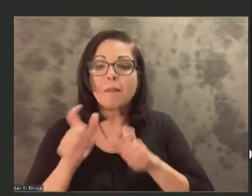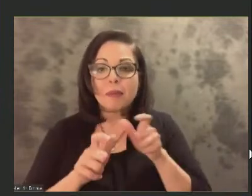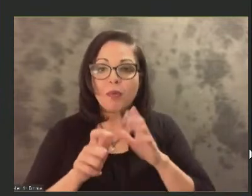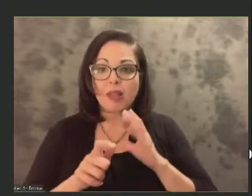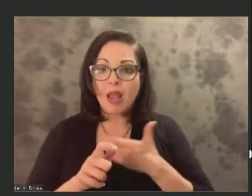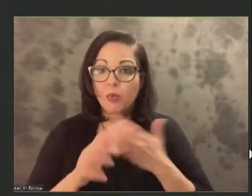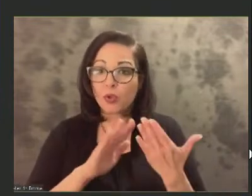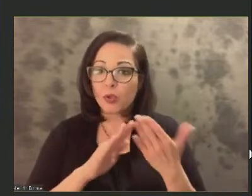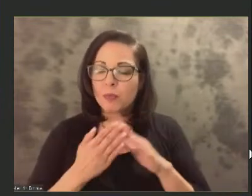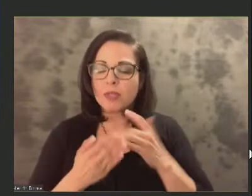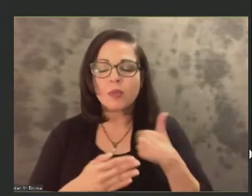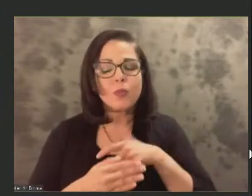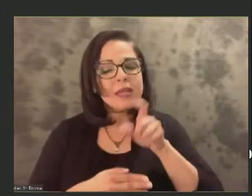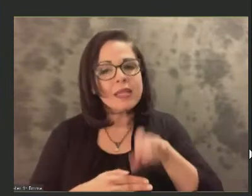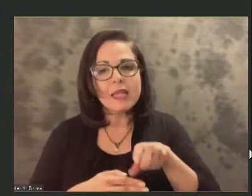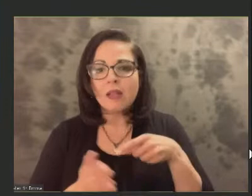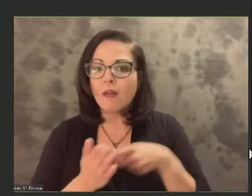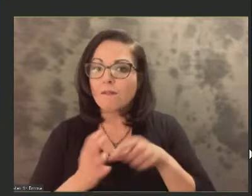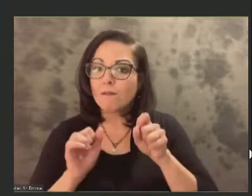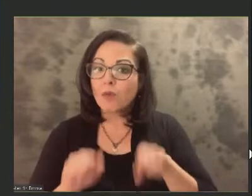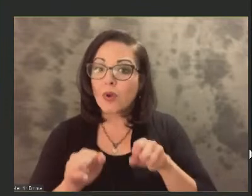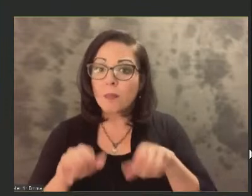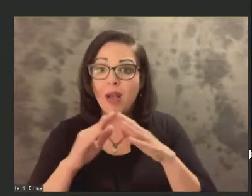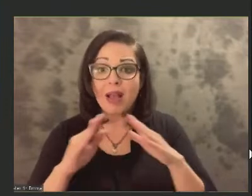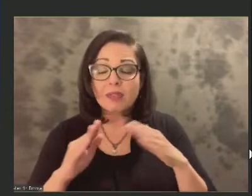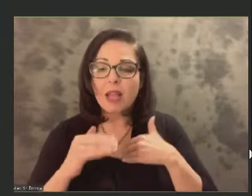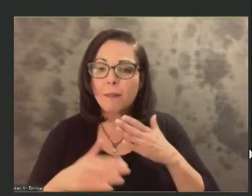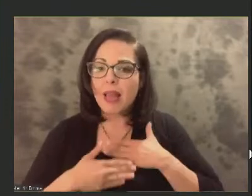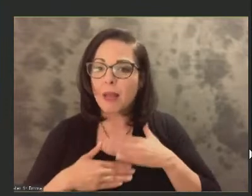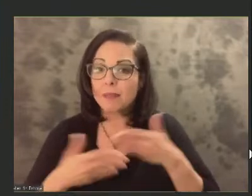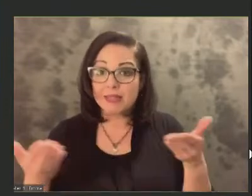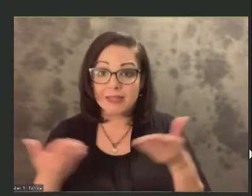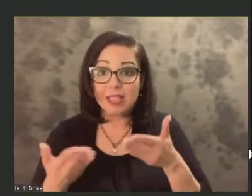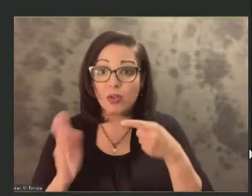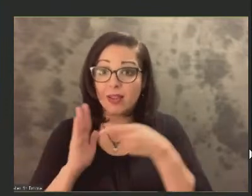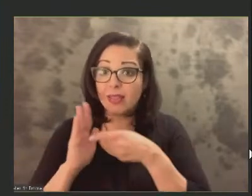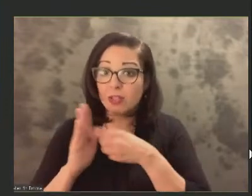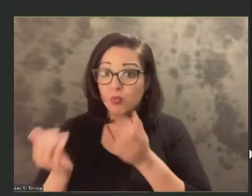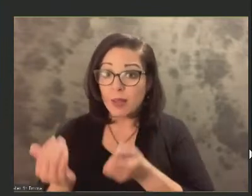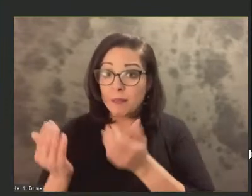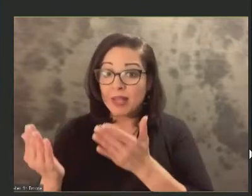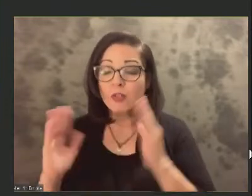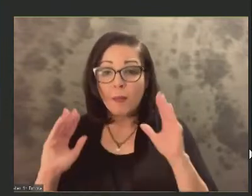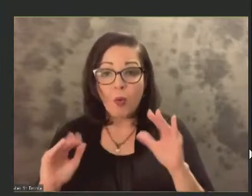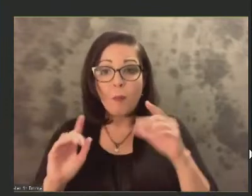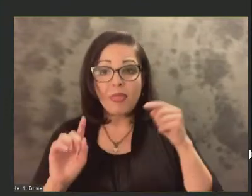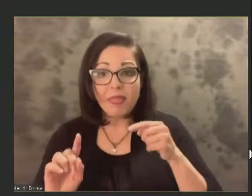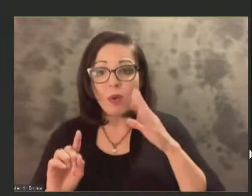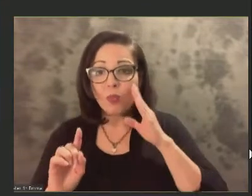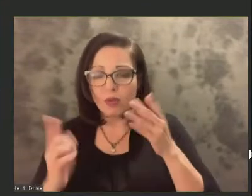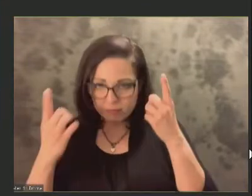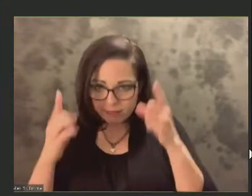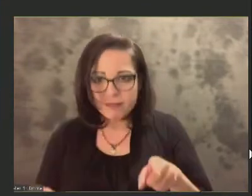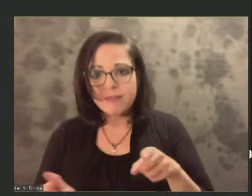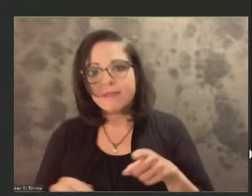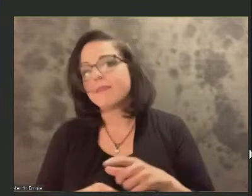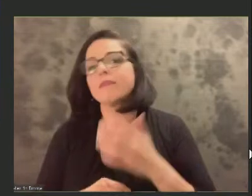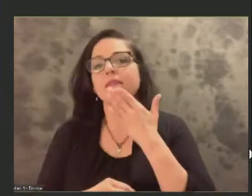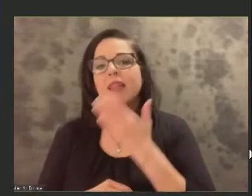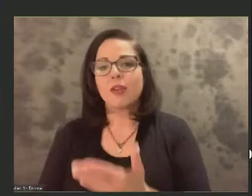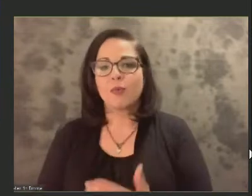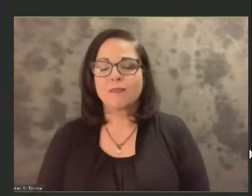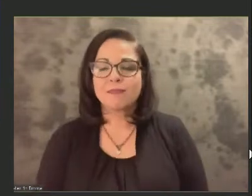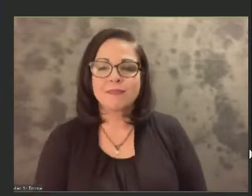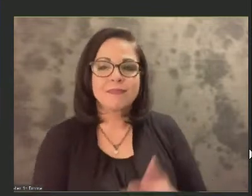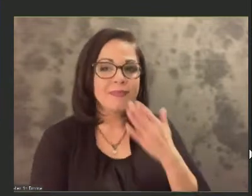We need affordable housing, and I'm glad that it's here, and I hope that it will be implemented. Thank you. Thank